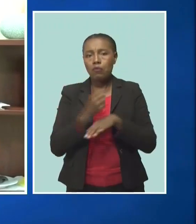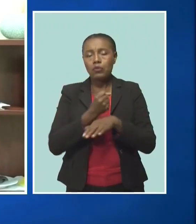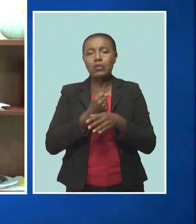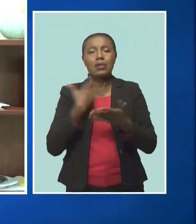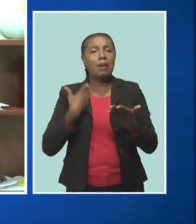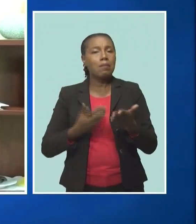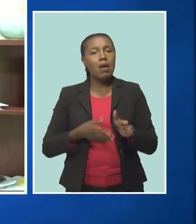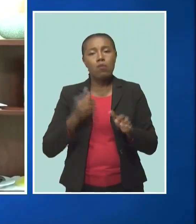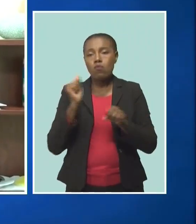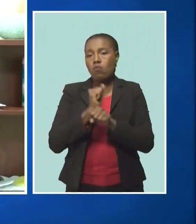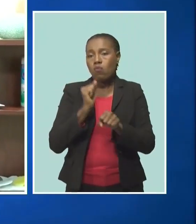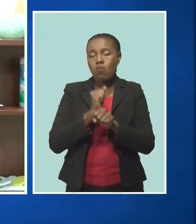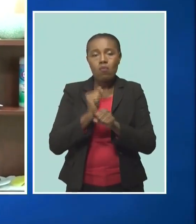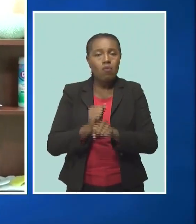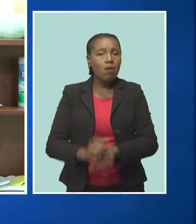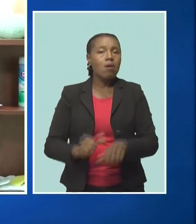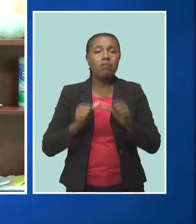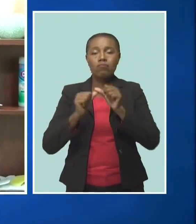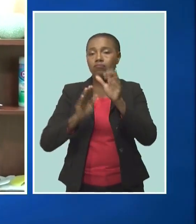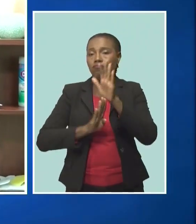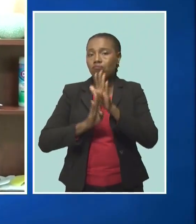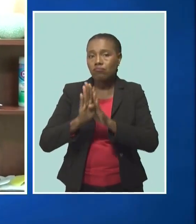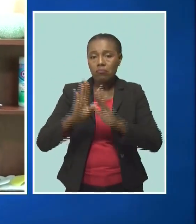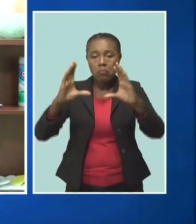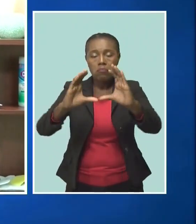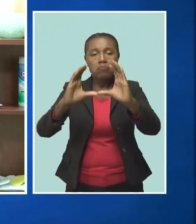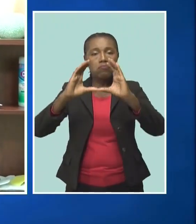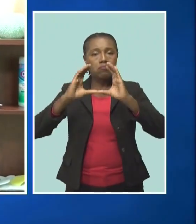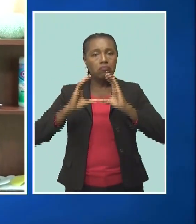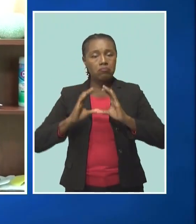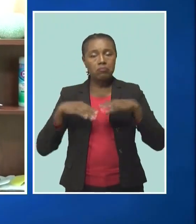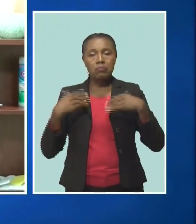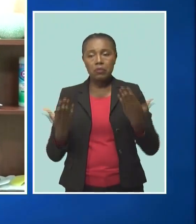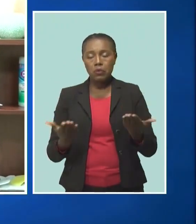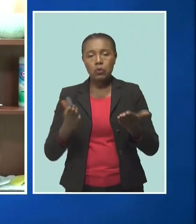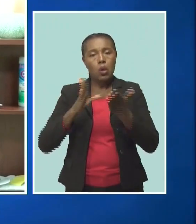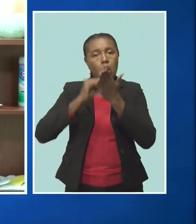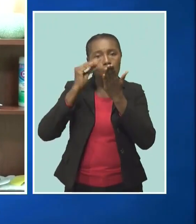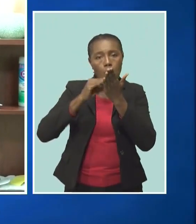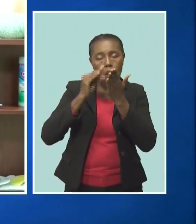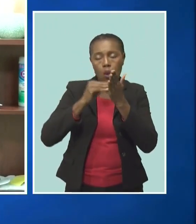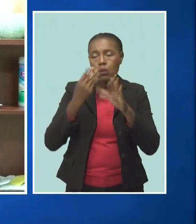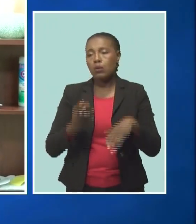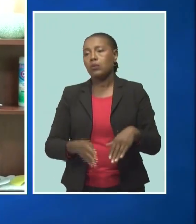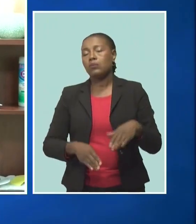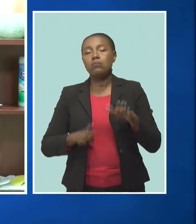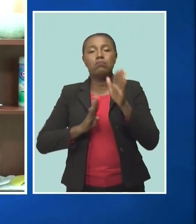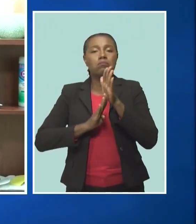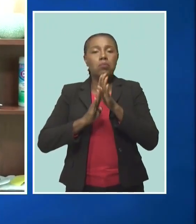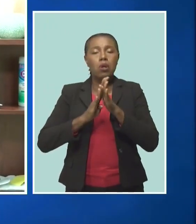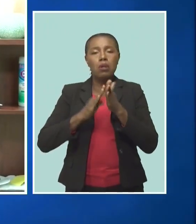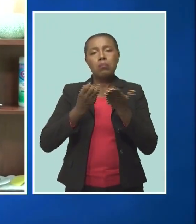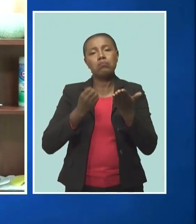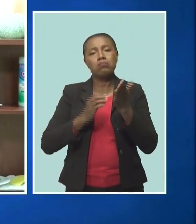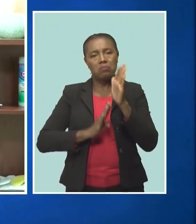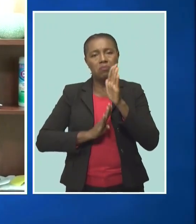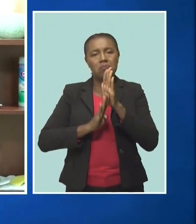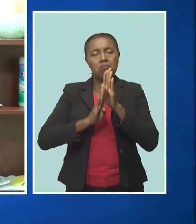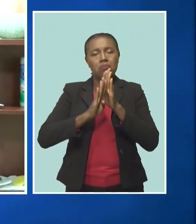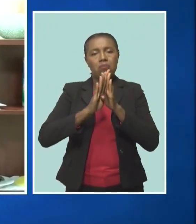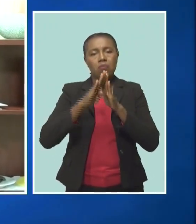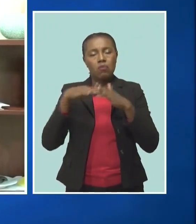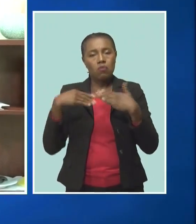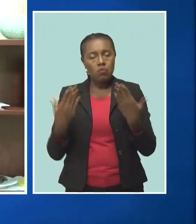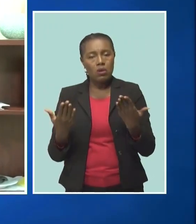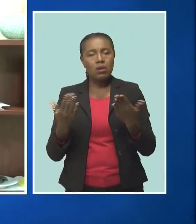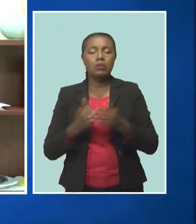in my career, gain my certification, learn as well, grow in the profession, and who